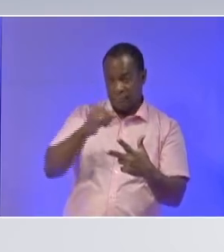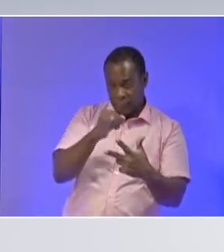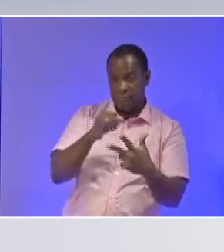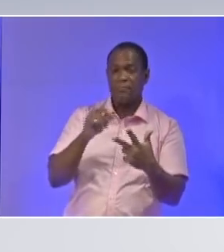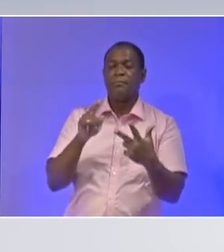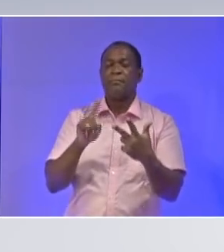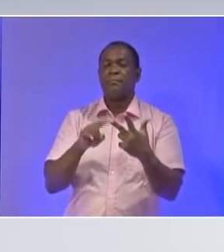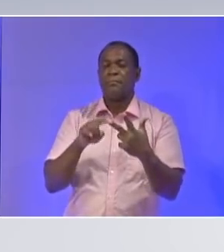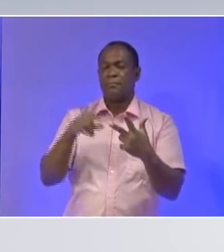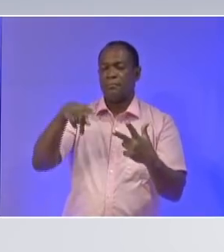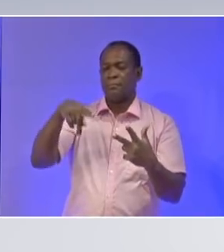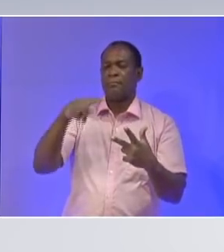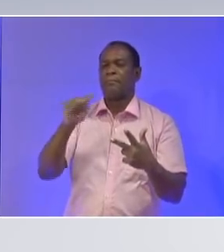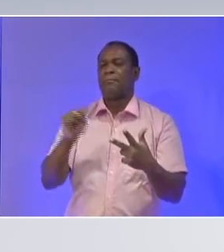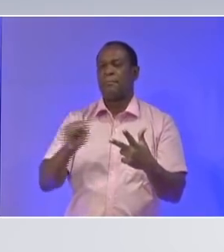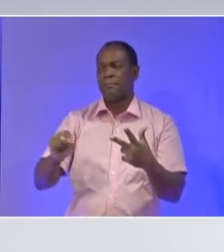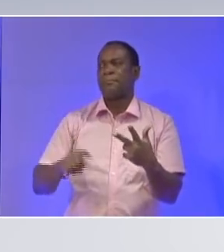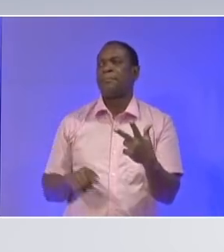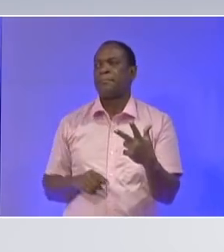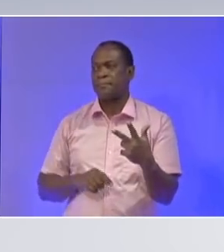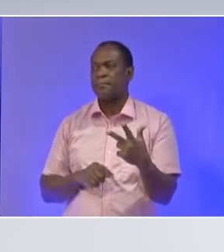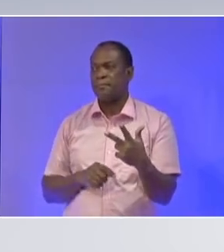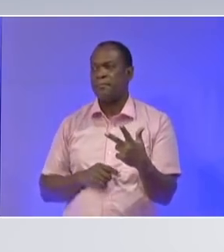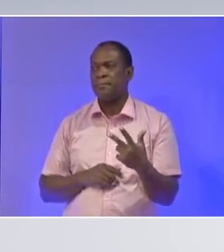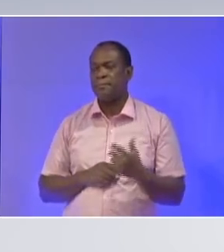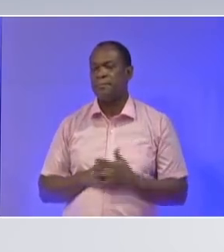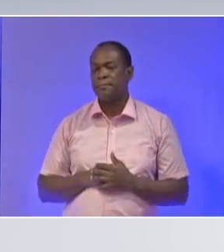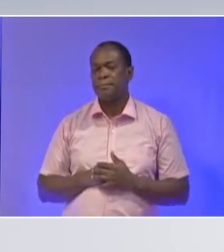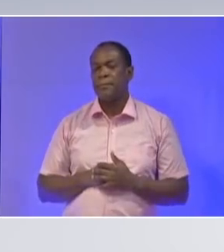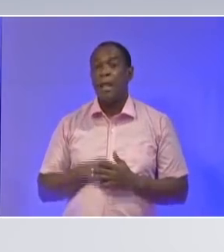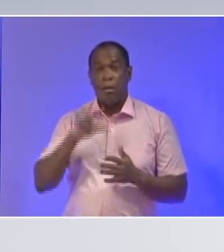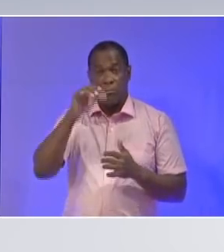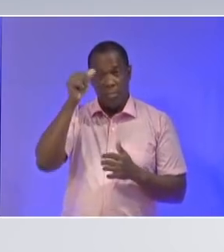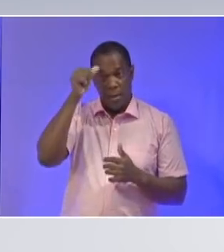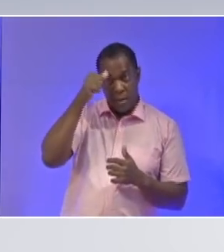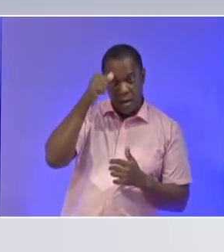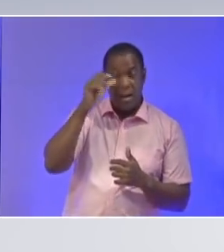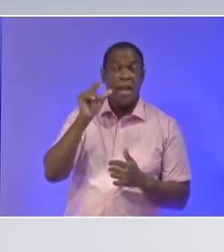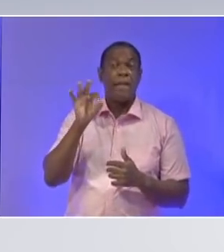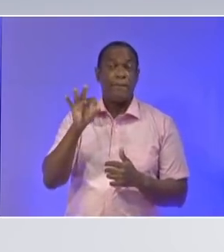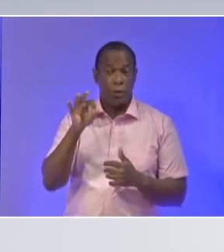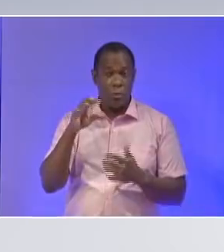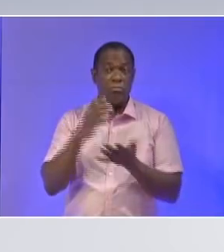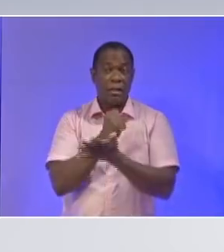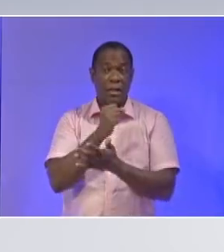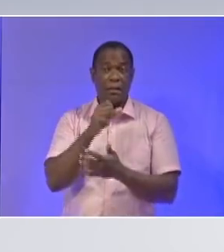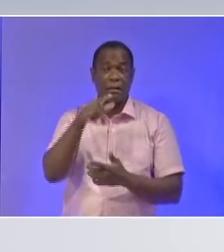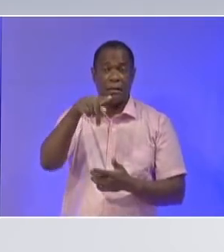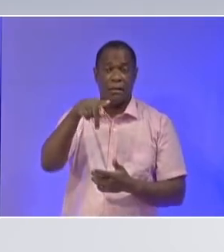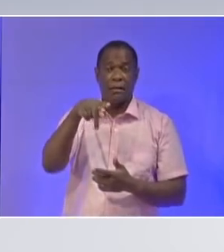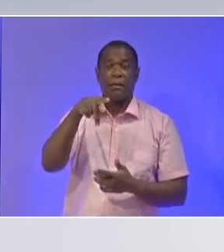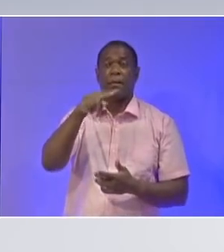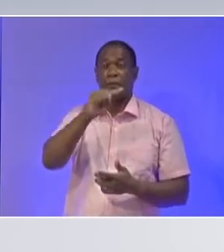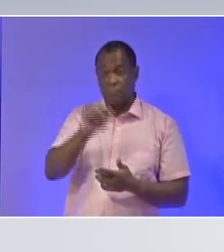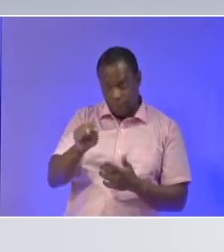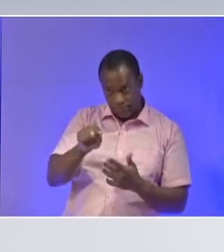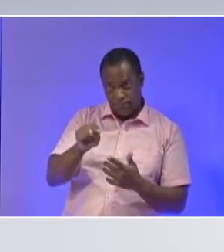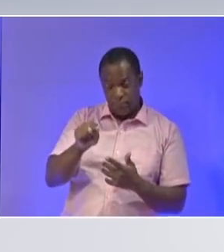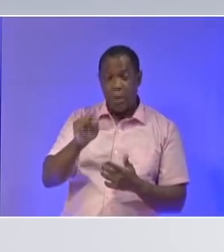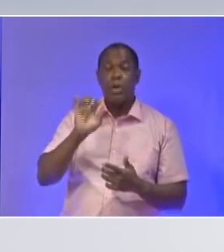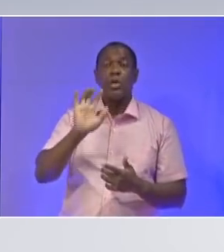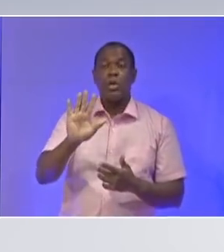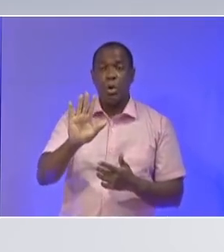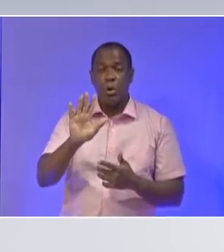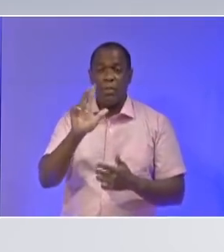who receive their Pfizer shots, your booster program starts in March, which is basically